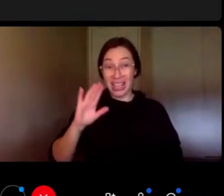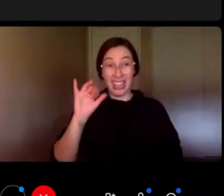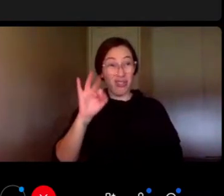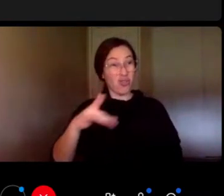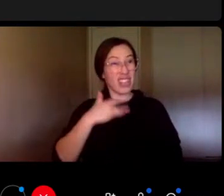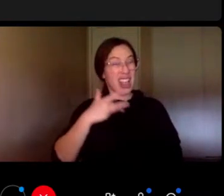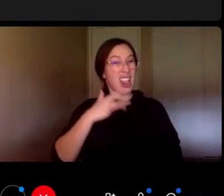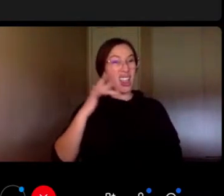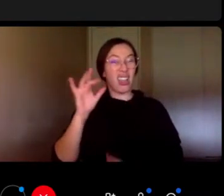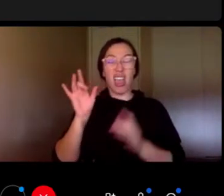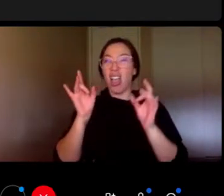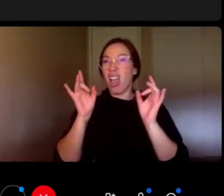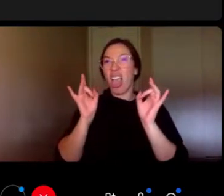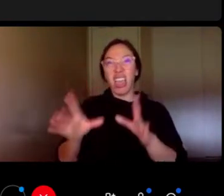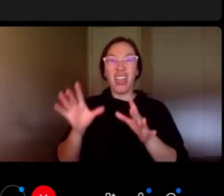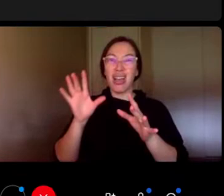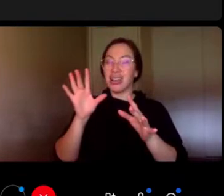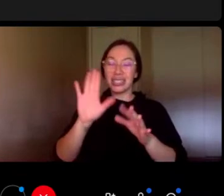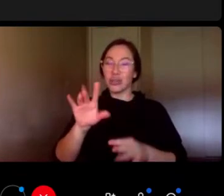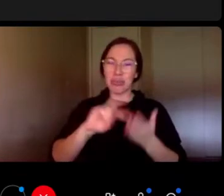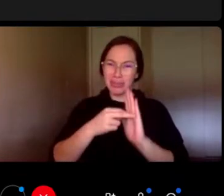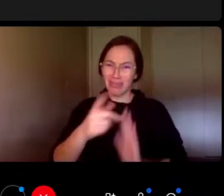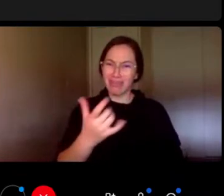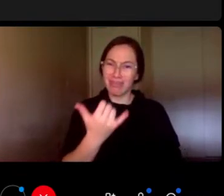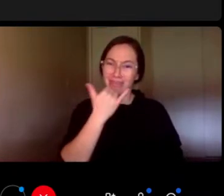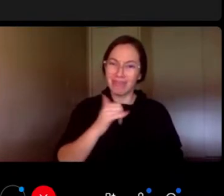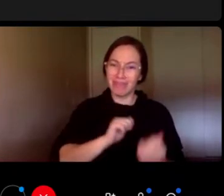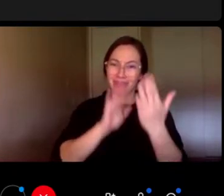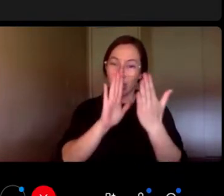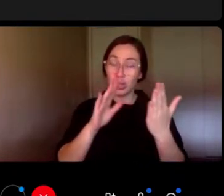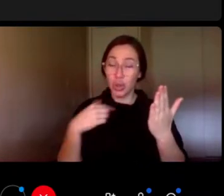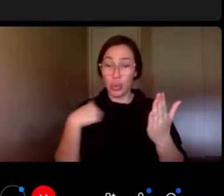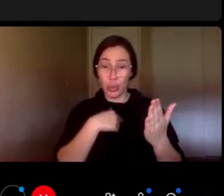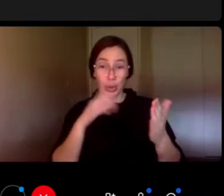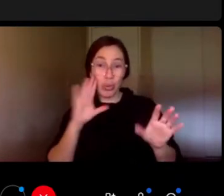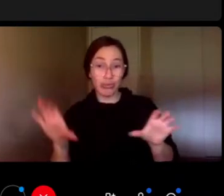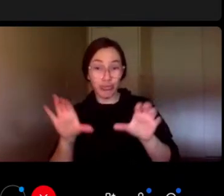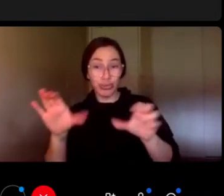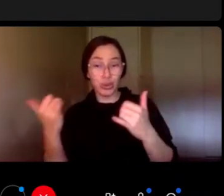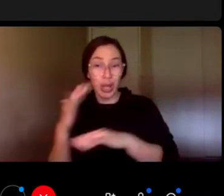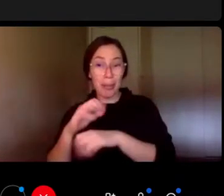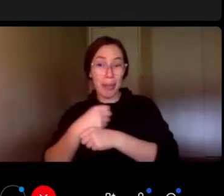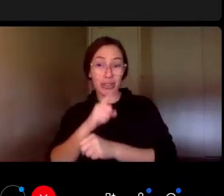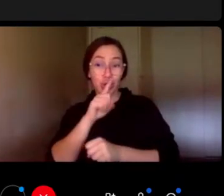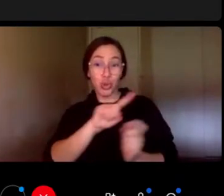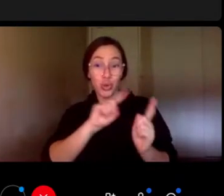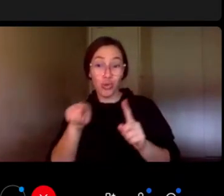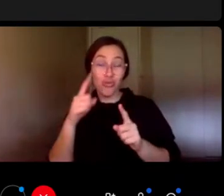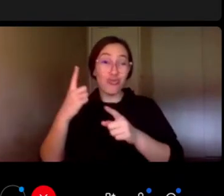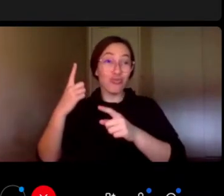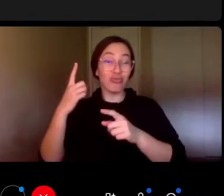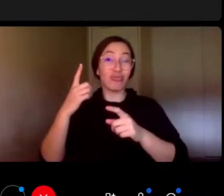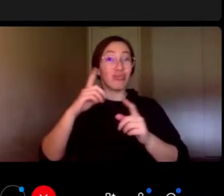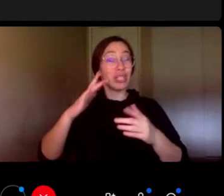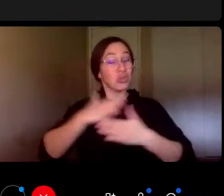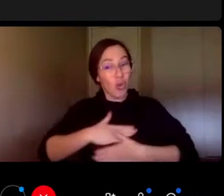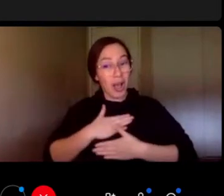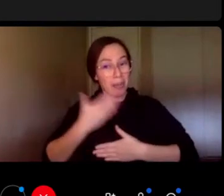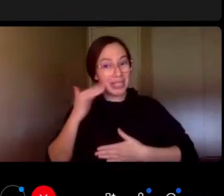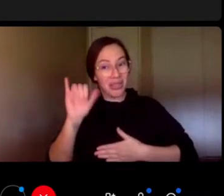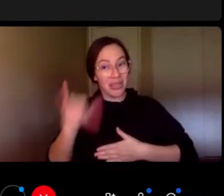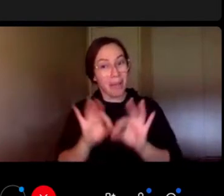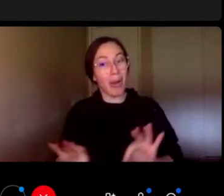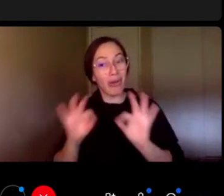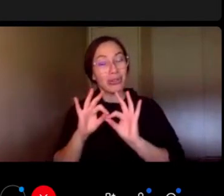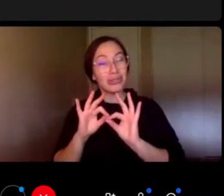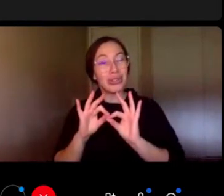of the month, you're doing it wrong. So we're going to work tonight to make sure you do it right. And you come to these meetings and enjoy it because that matters.